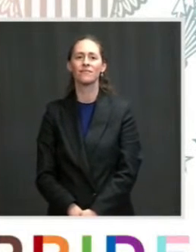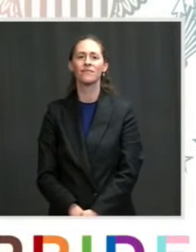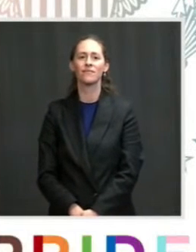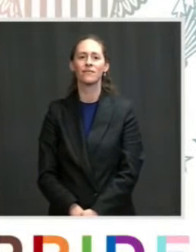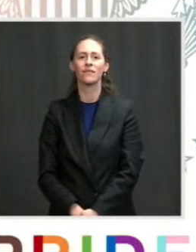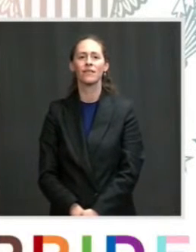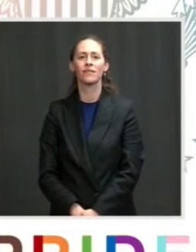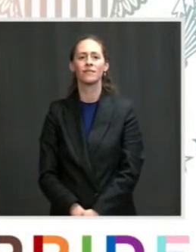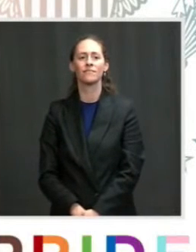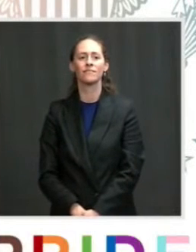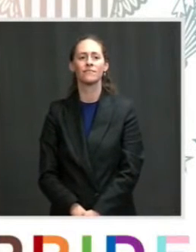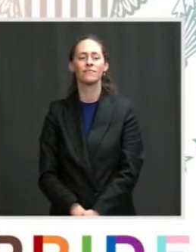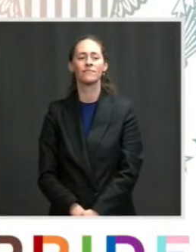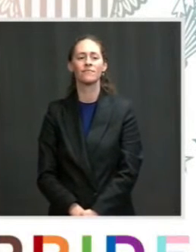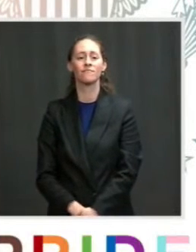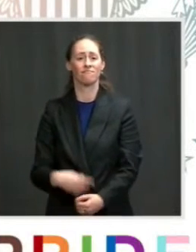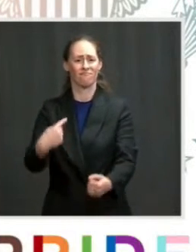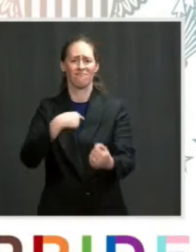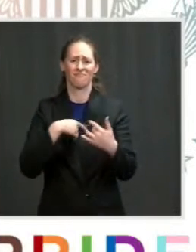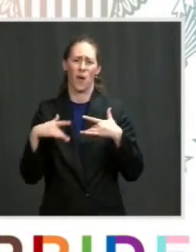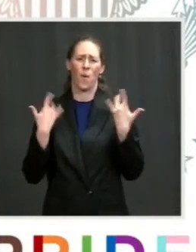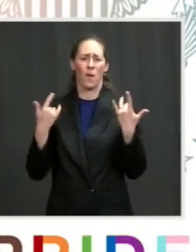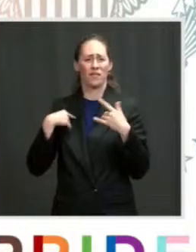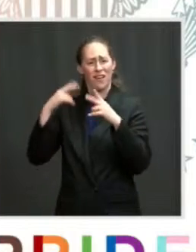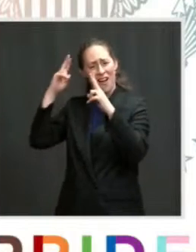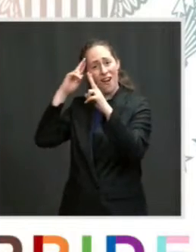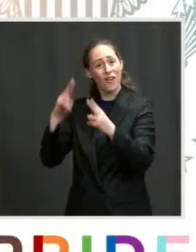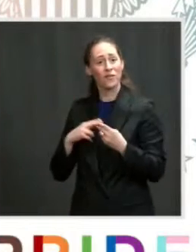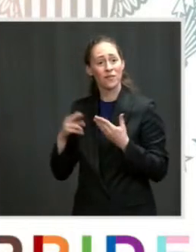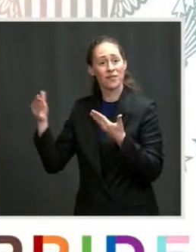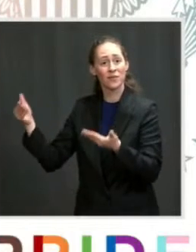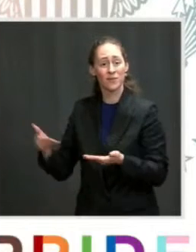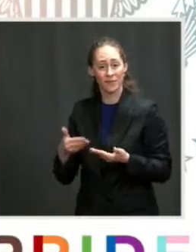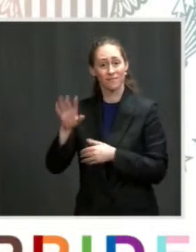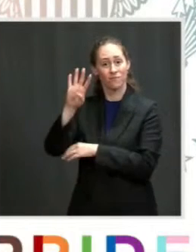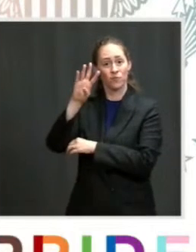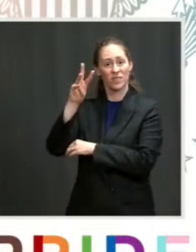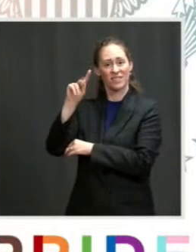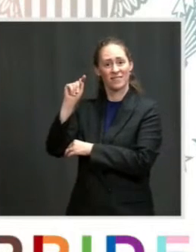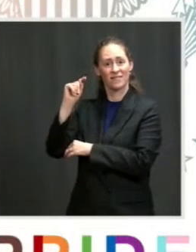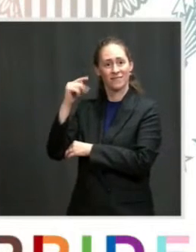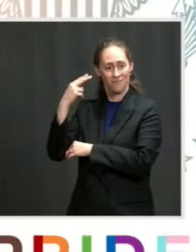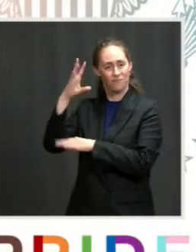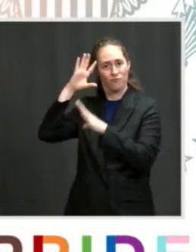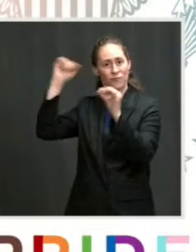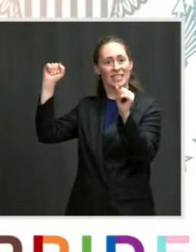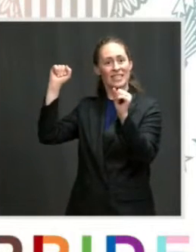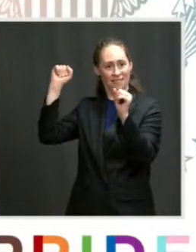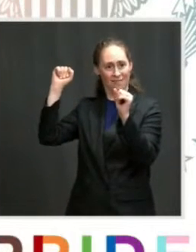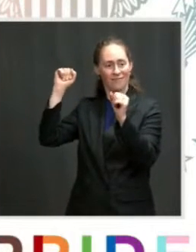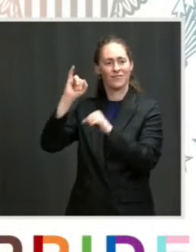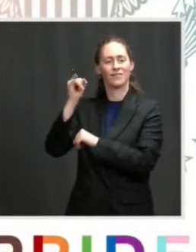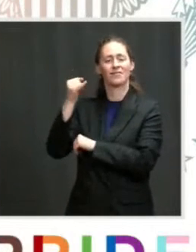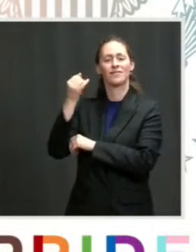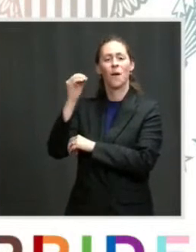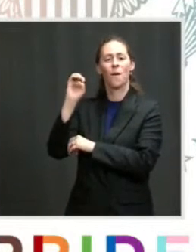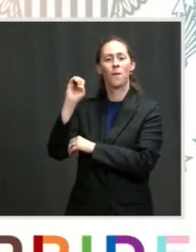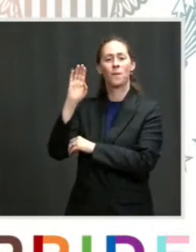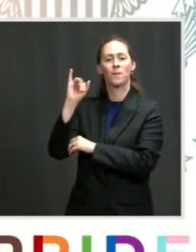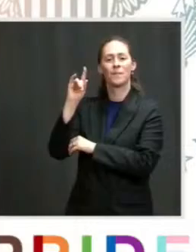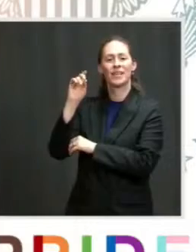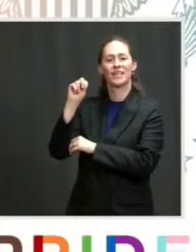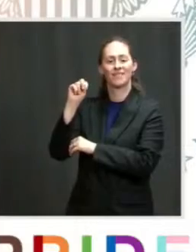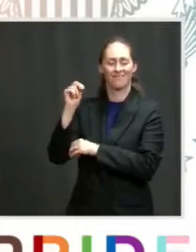It is my great honor to introduce to you the 46th President of the United States, Joe Biden.